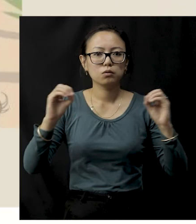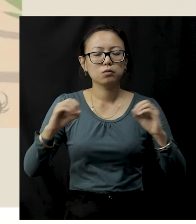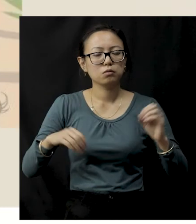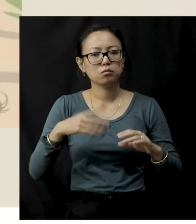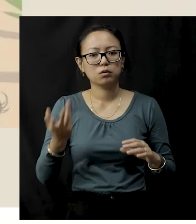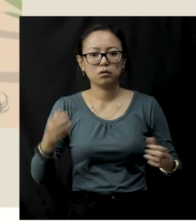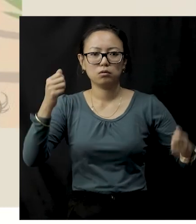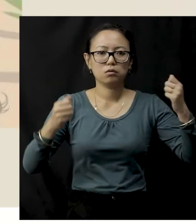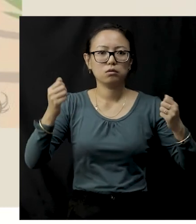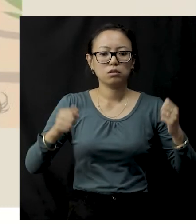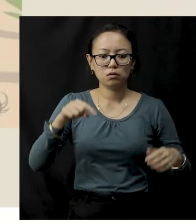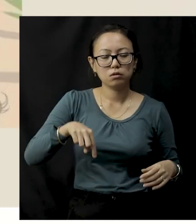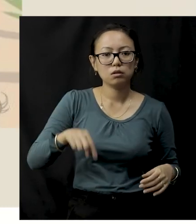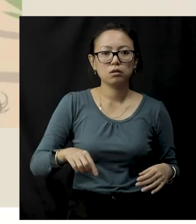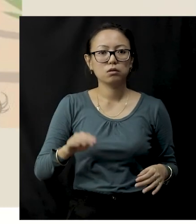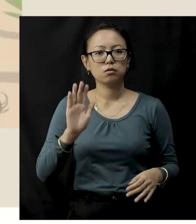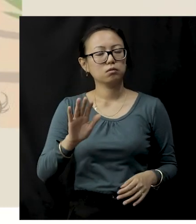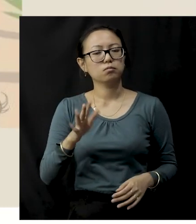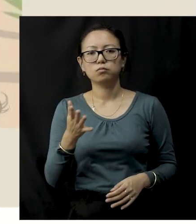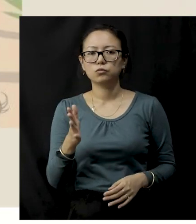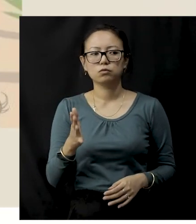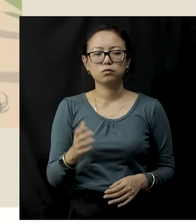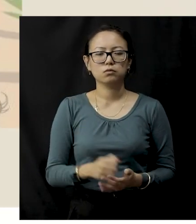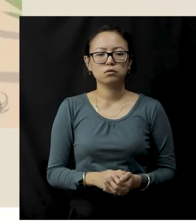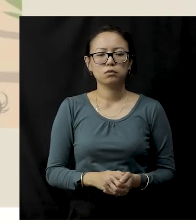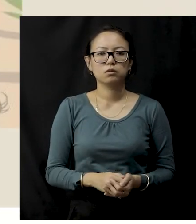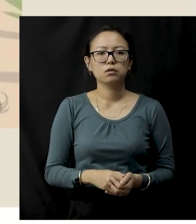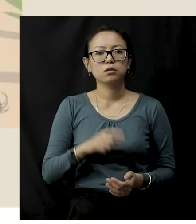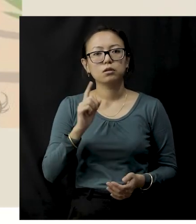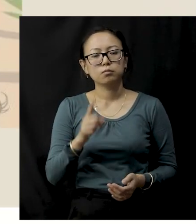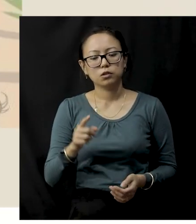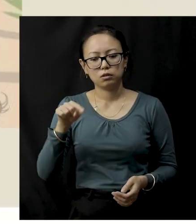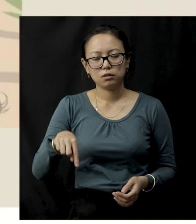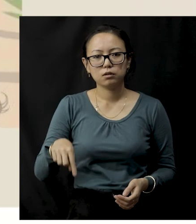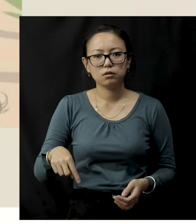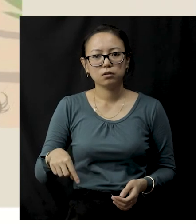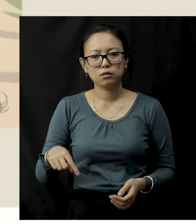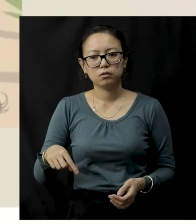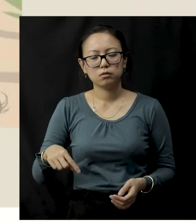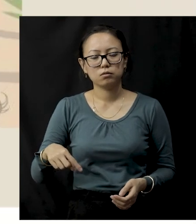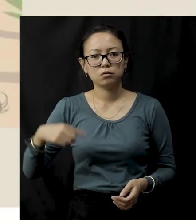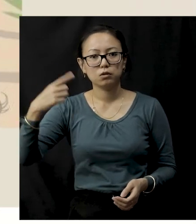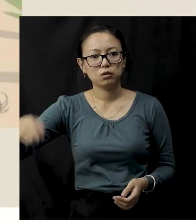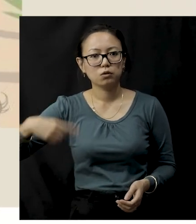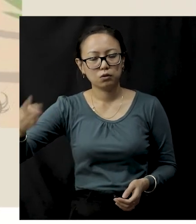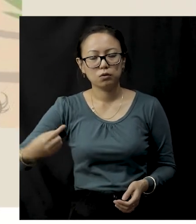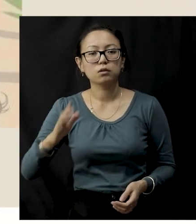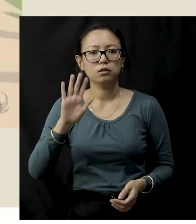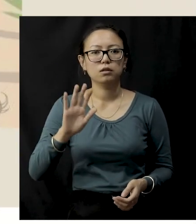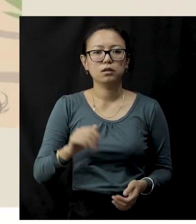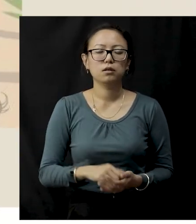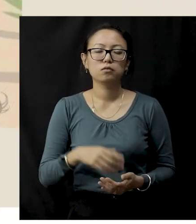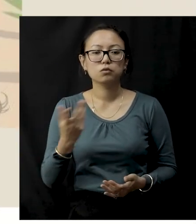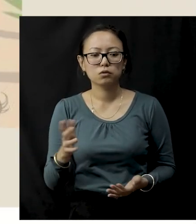have put after seeing a wood. Now we are enjoying all the luxury cars, all the